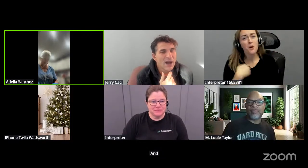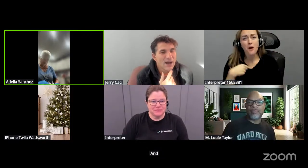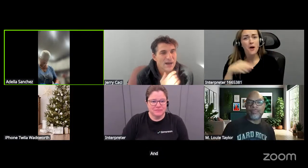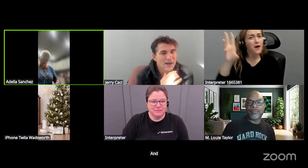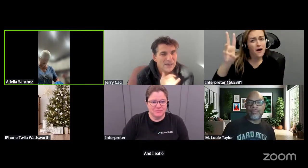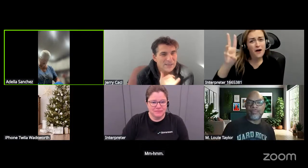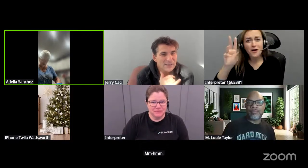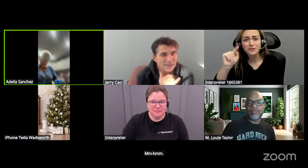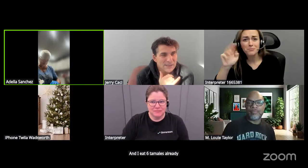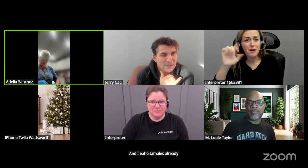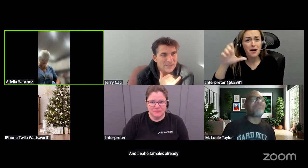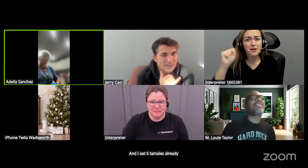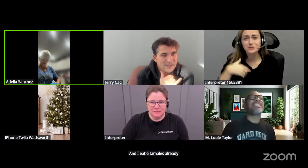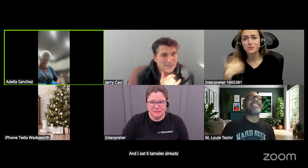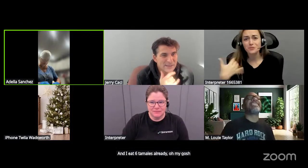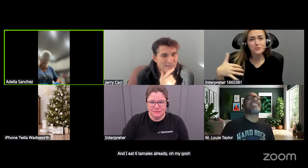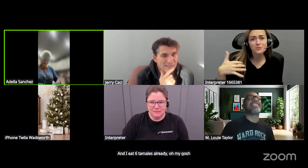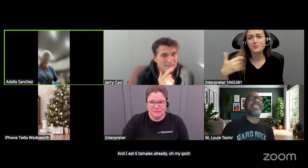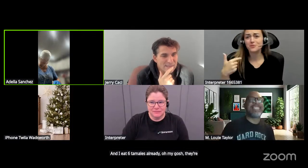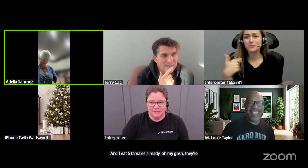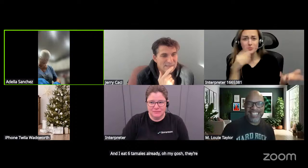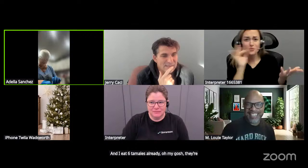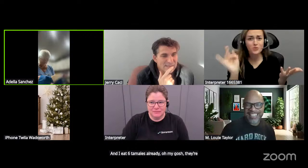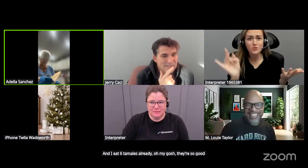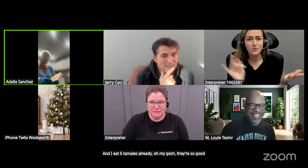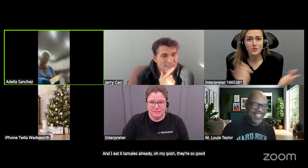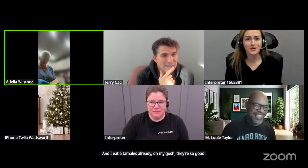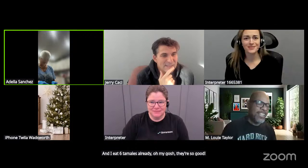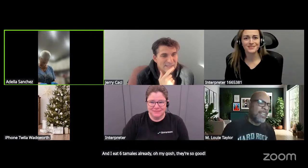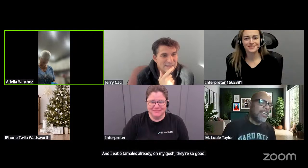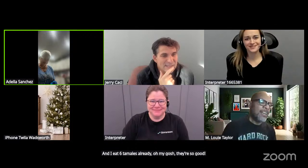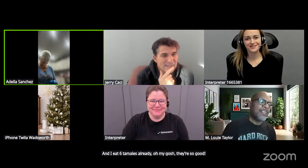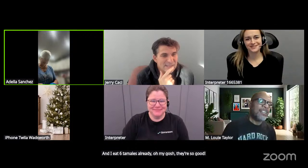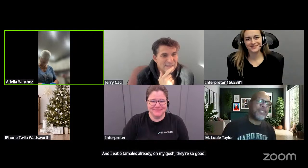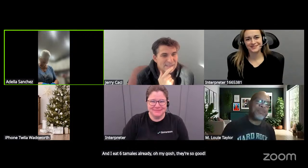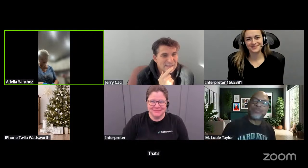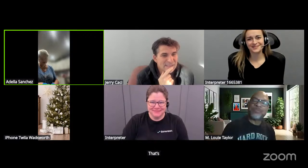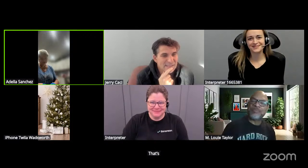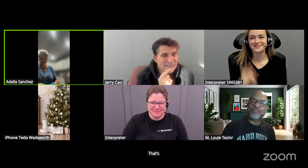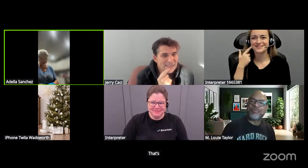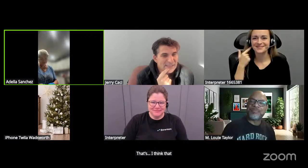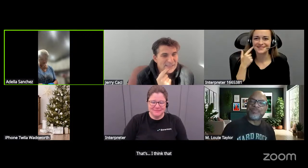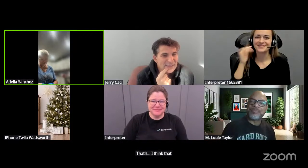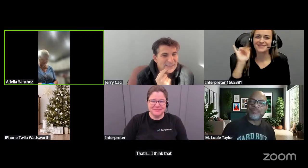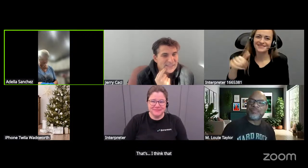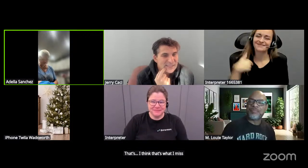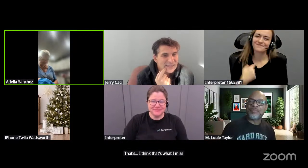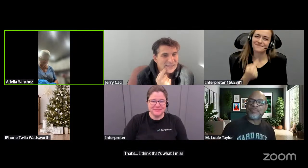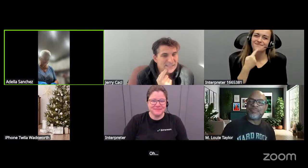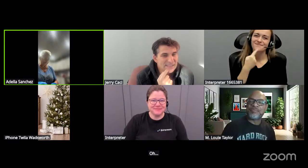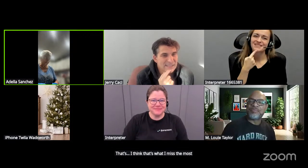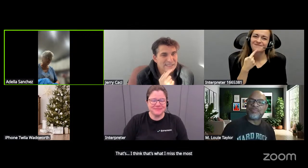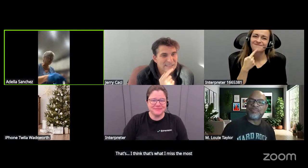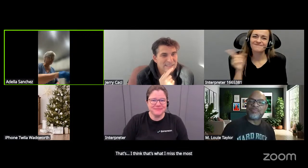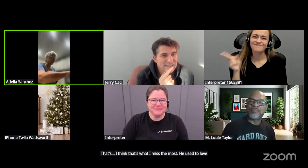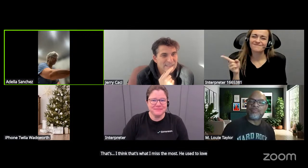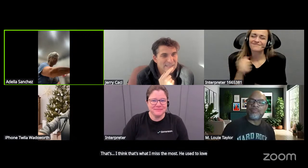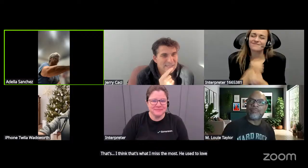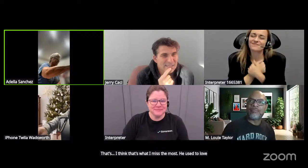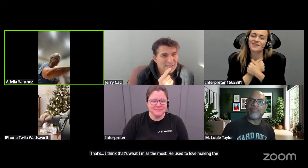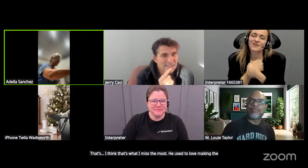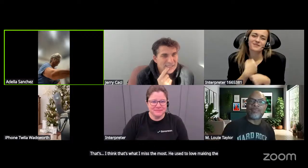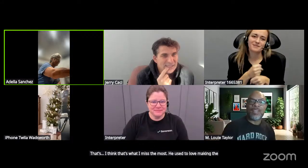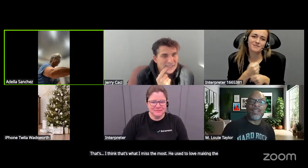6 tamales already. Oh my gosh, they're so good." I think Oh. that's what I miss the most. He used to love making the